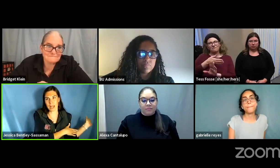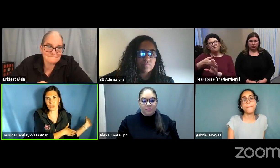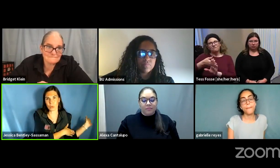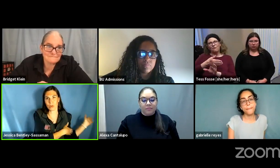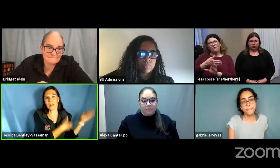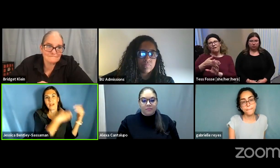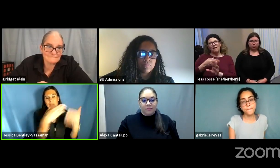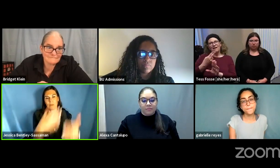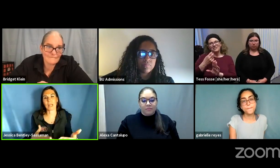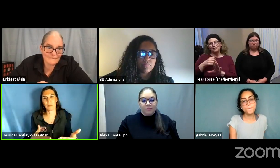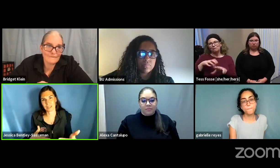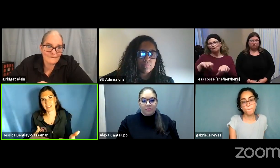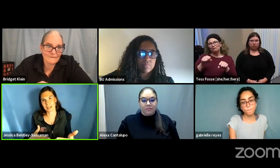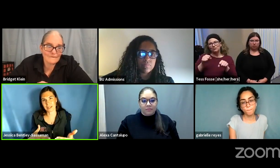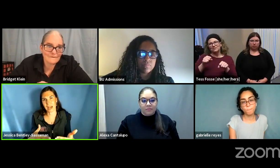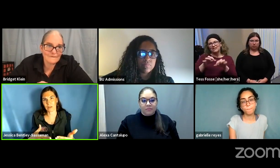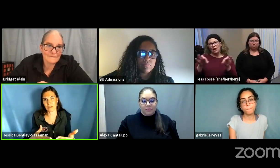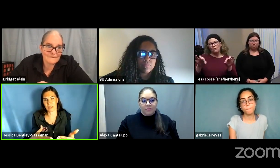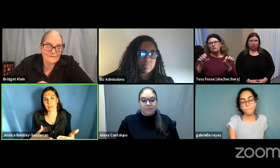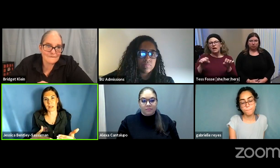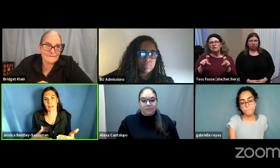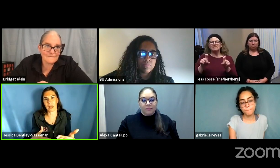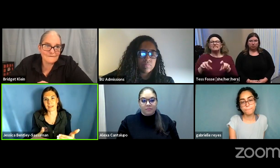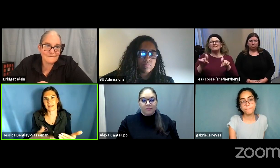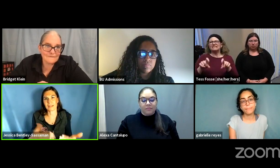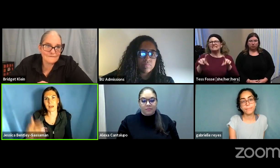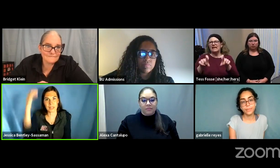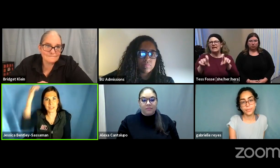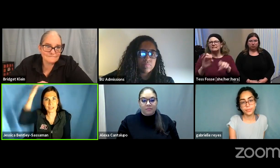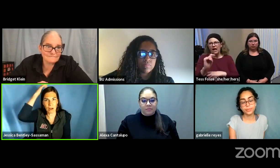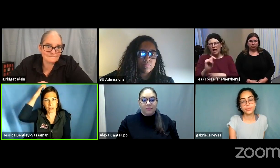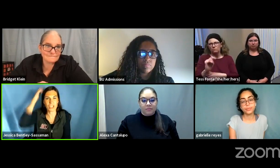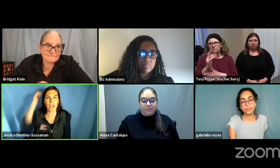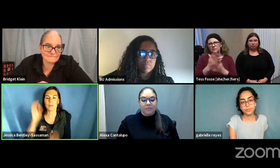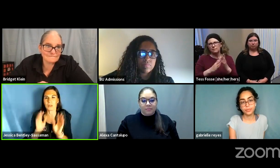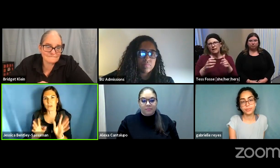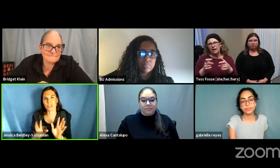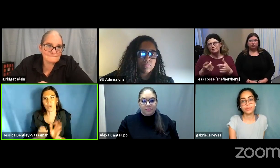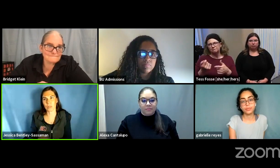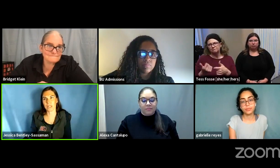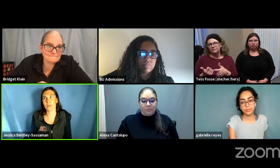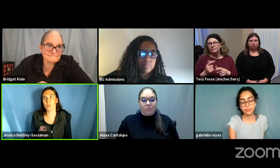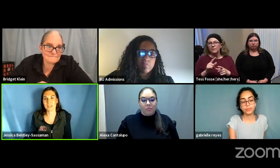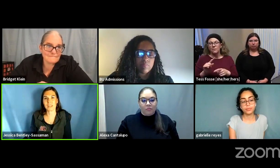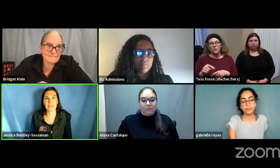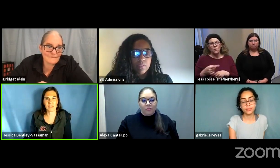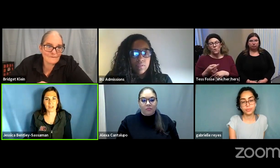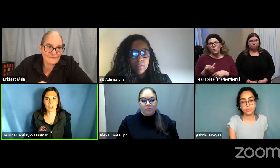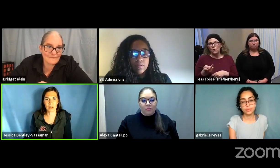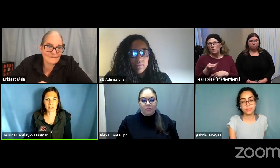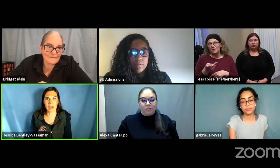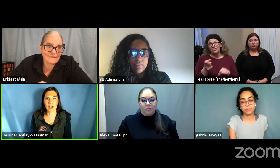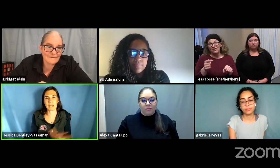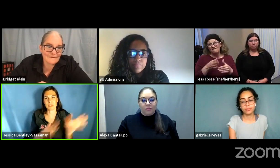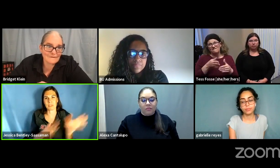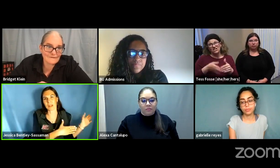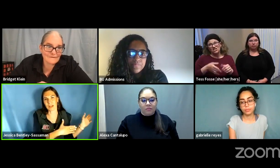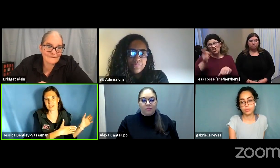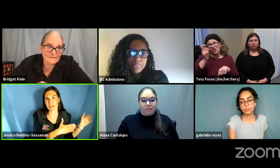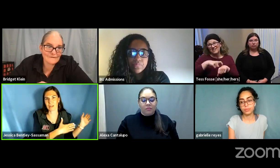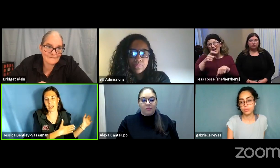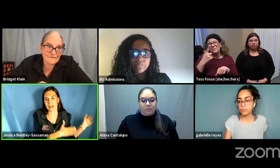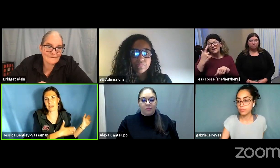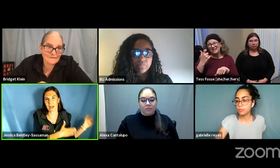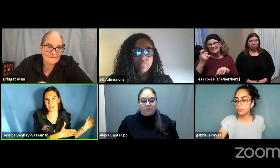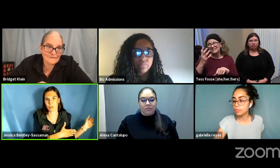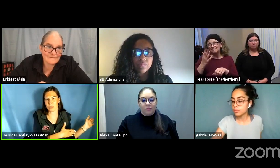in high school and were able to test out of some of the classes coming into college. But those are the only ones that they could finish on time, and it was because